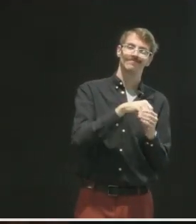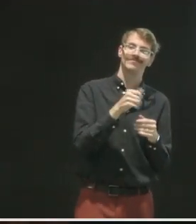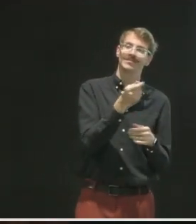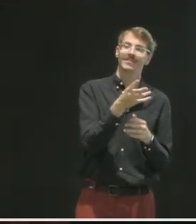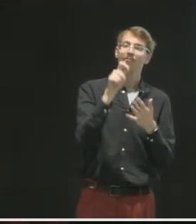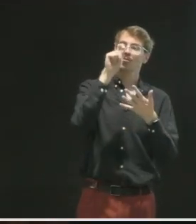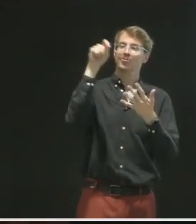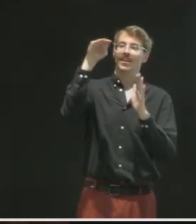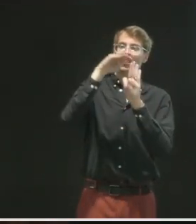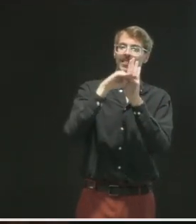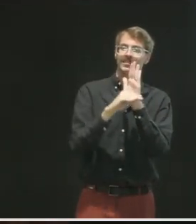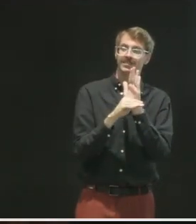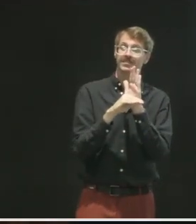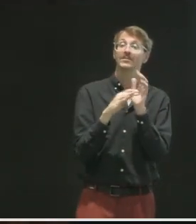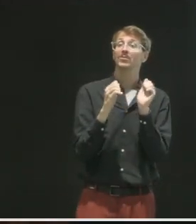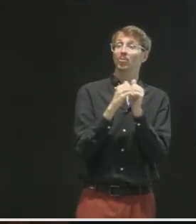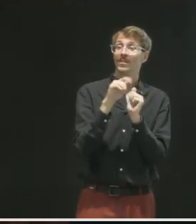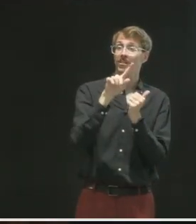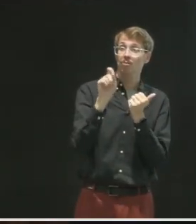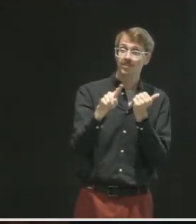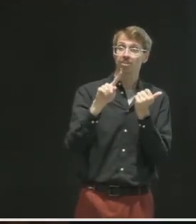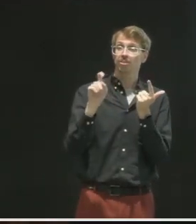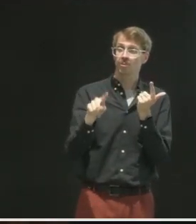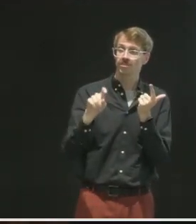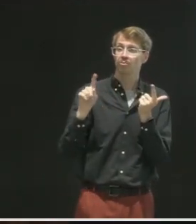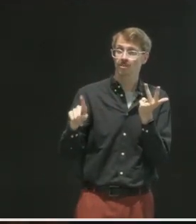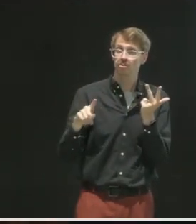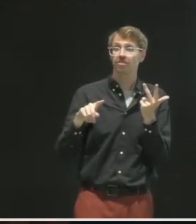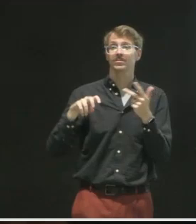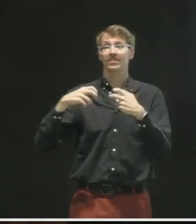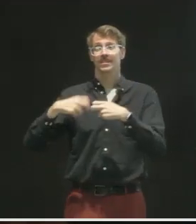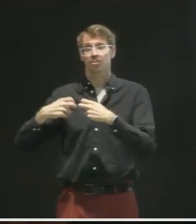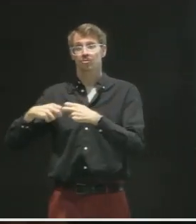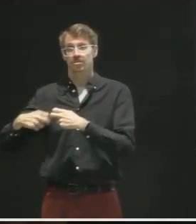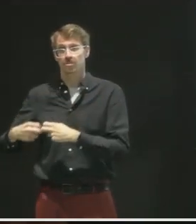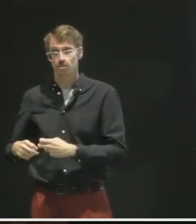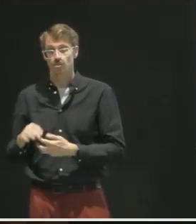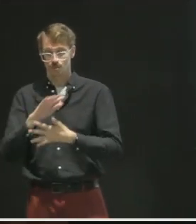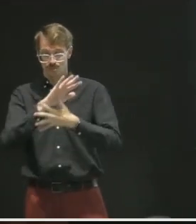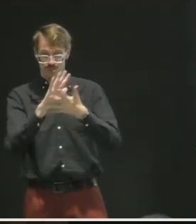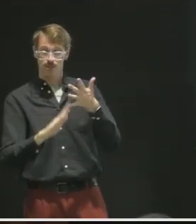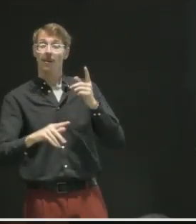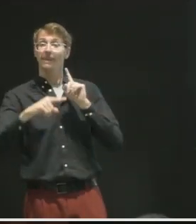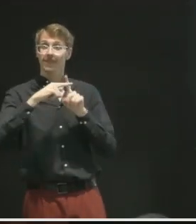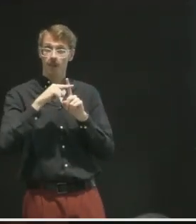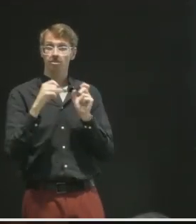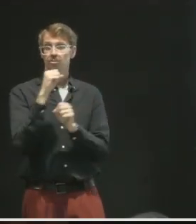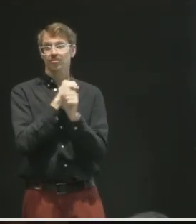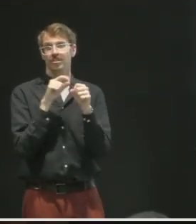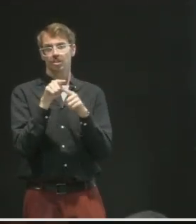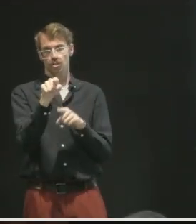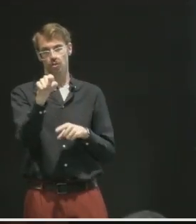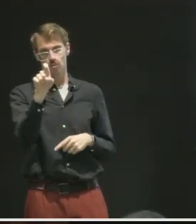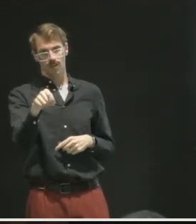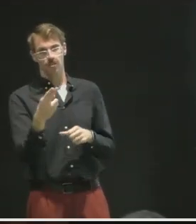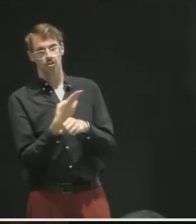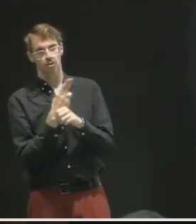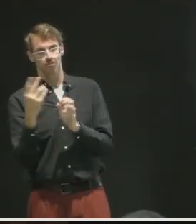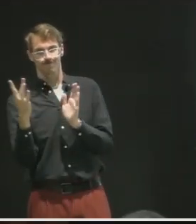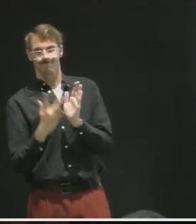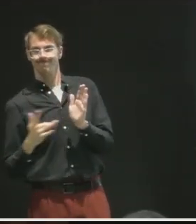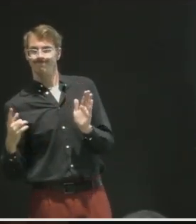with questions and issues that are related now to strategies that you can take to